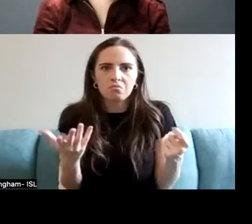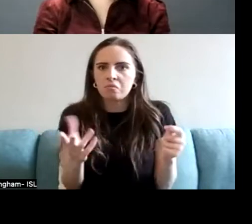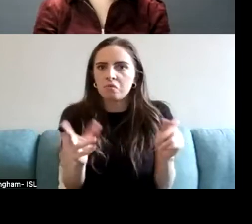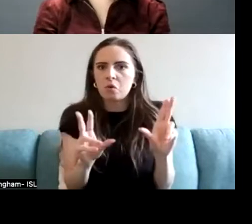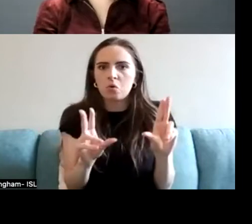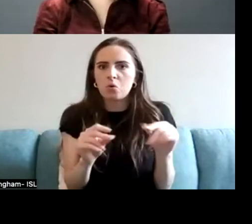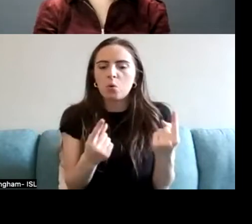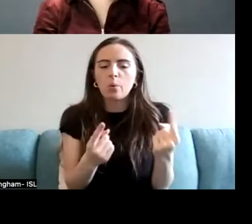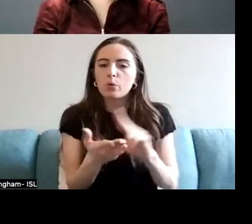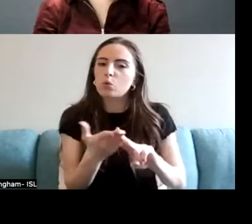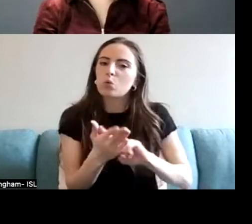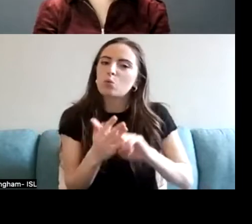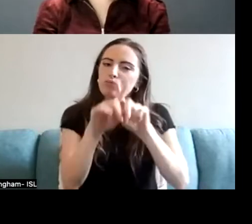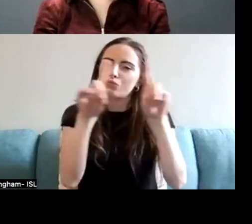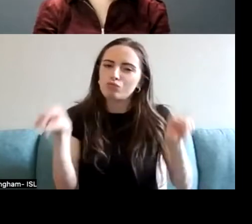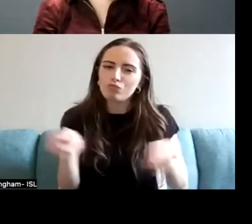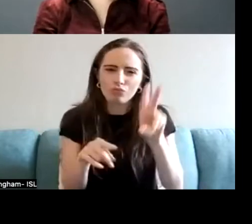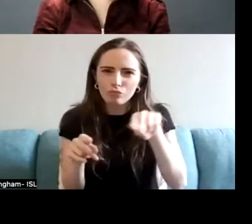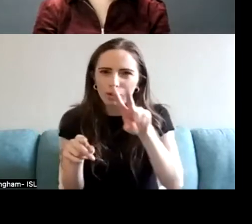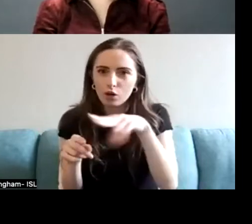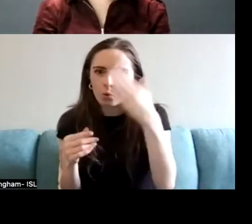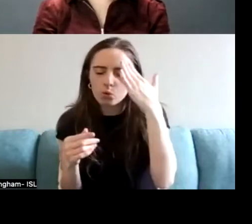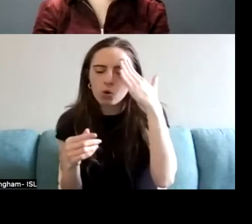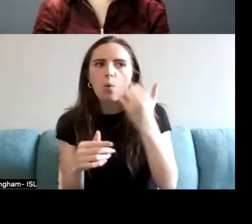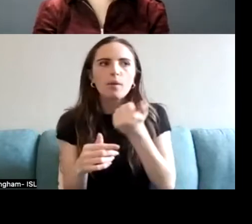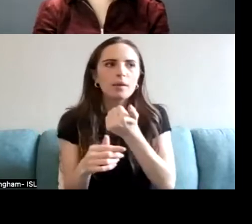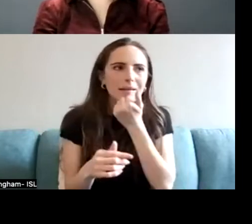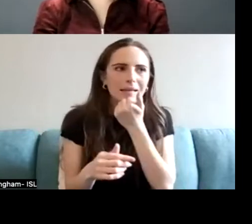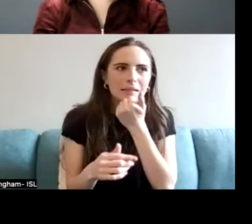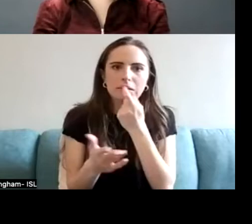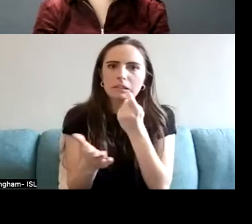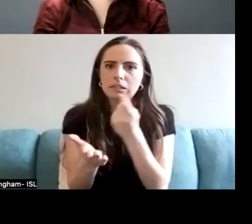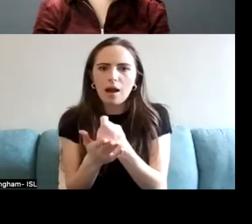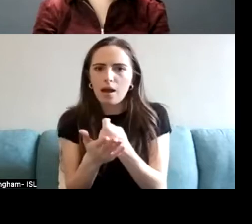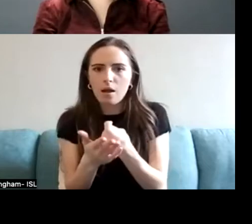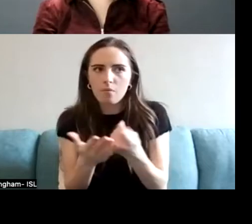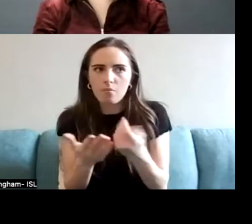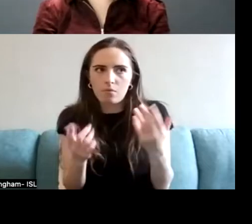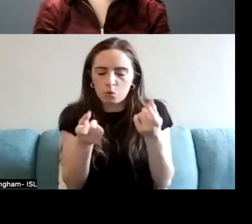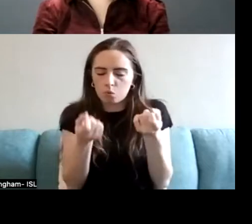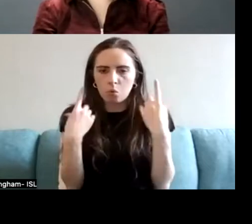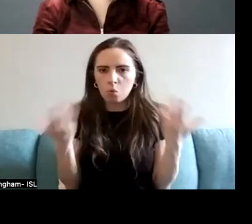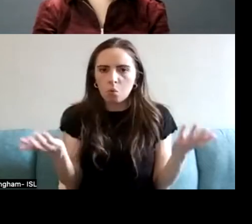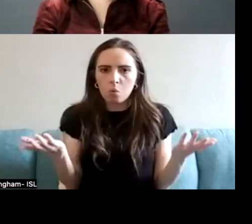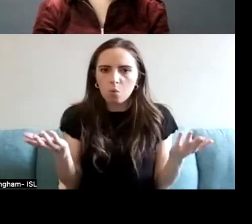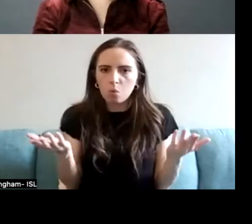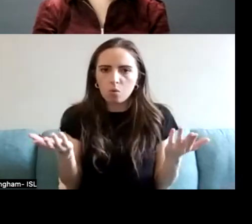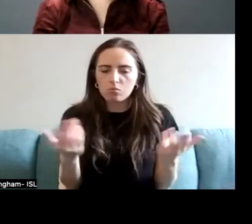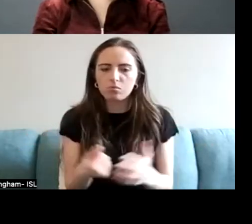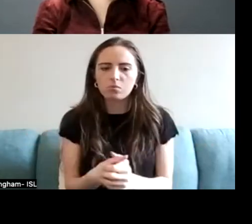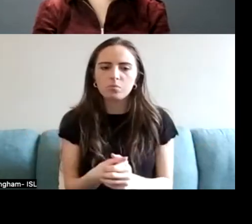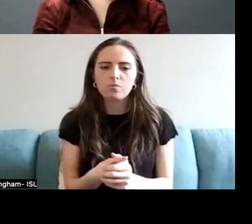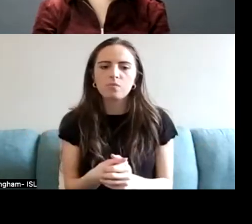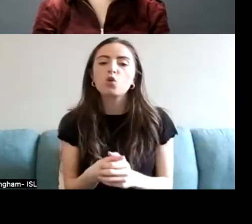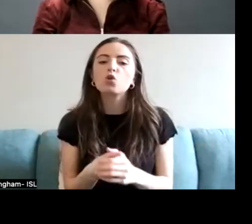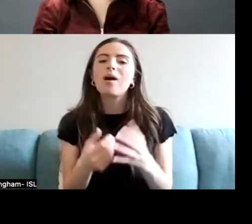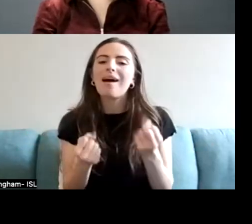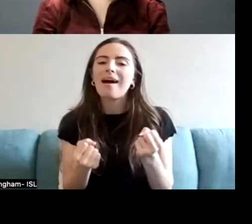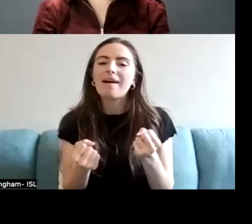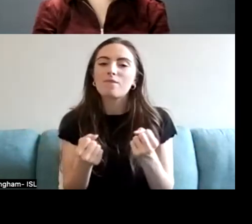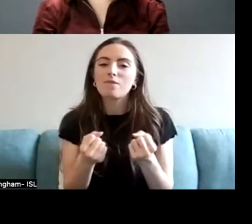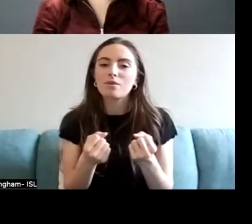event. So there are certain issues that both personally and professionally